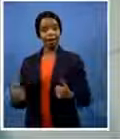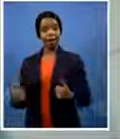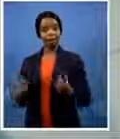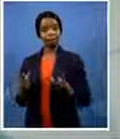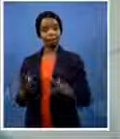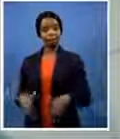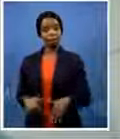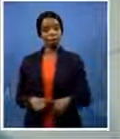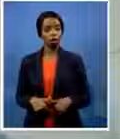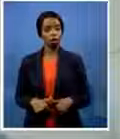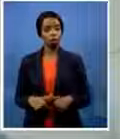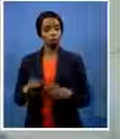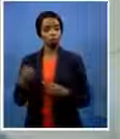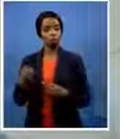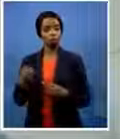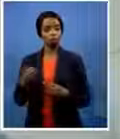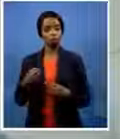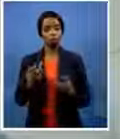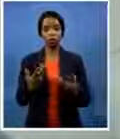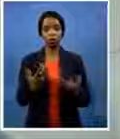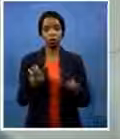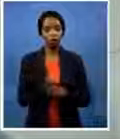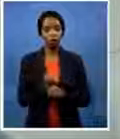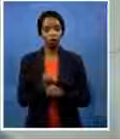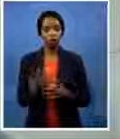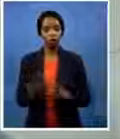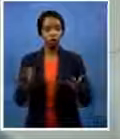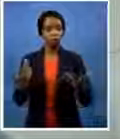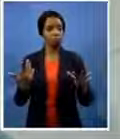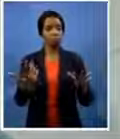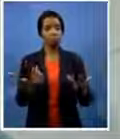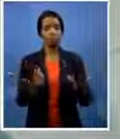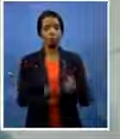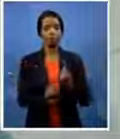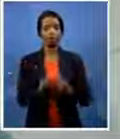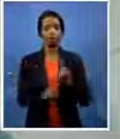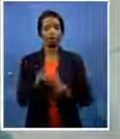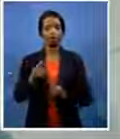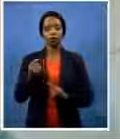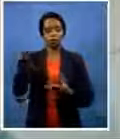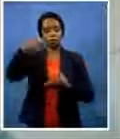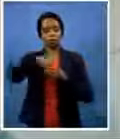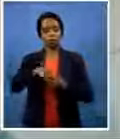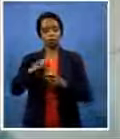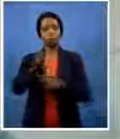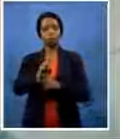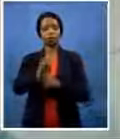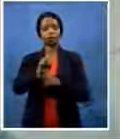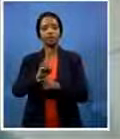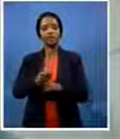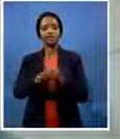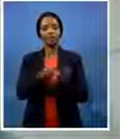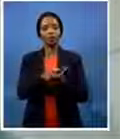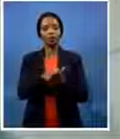and workers, and even considering the reopening of the economy. And each of those parts